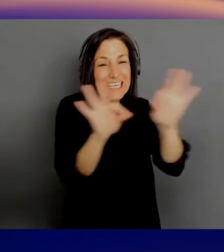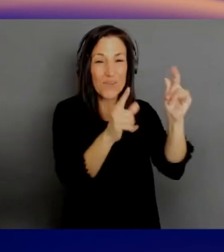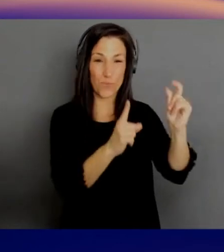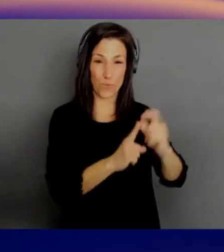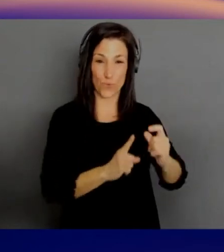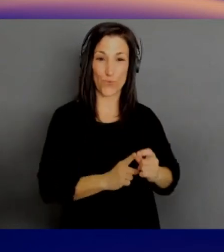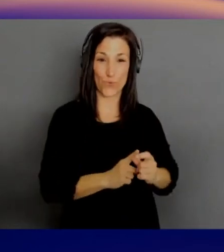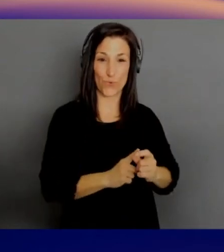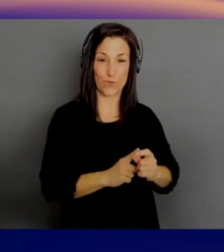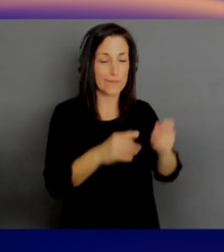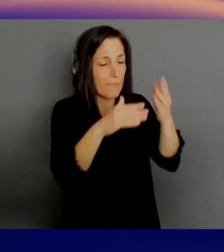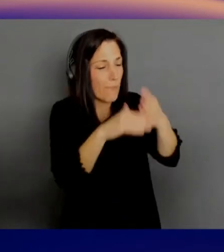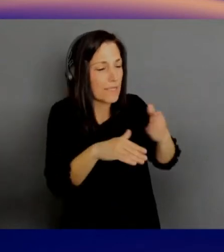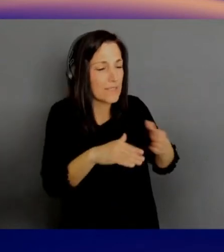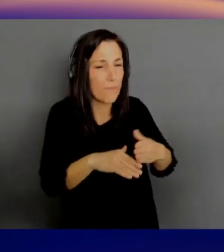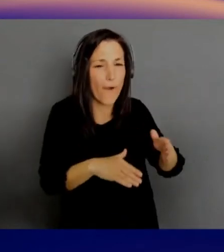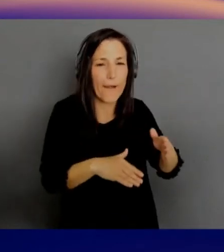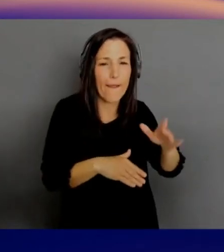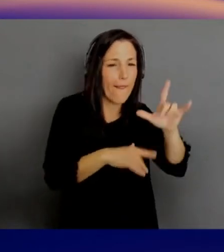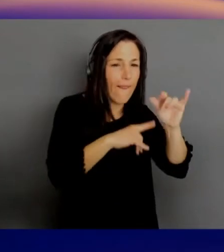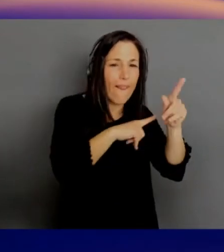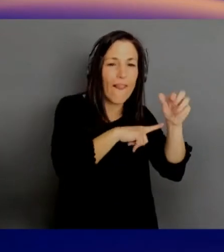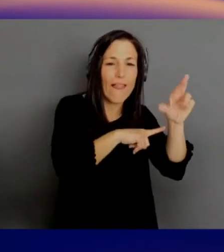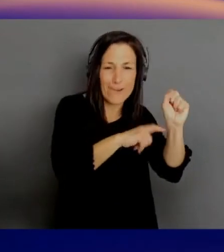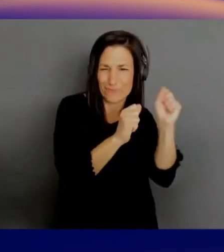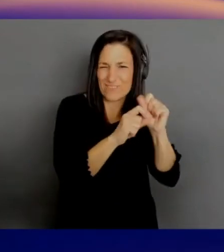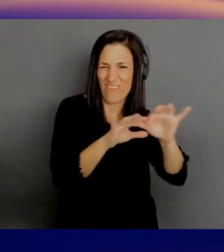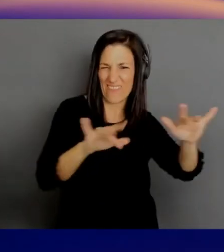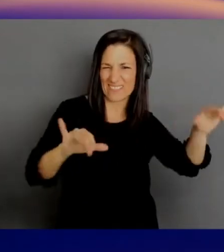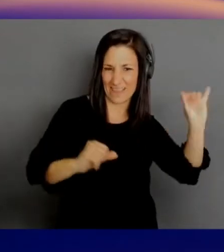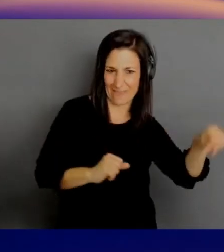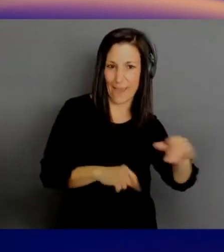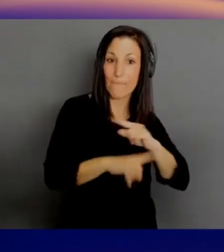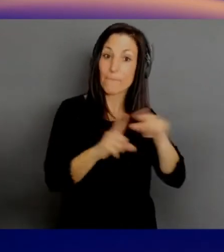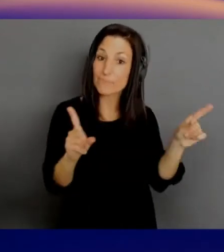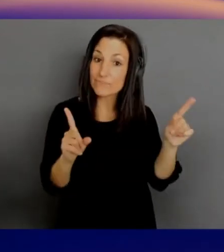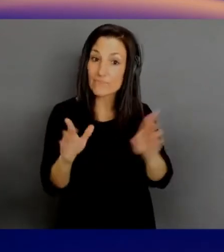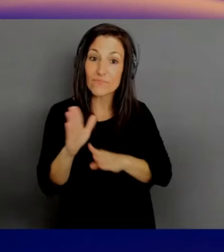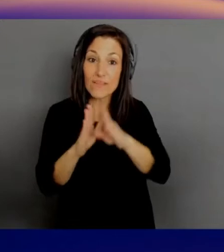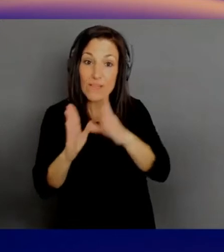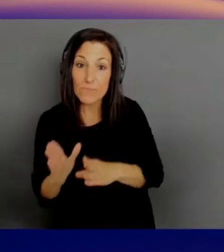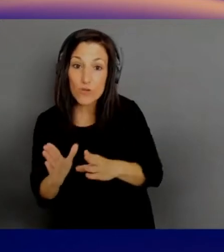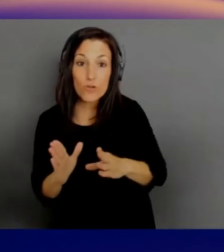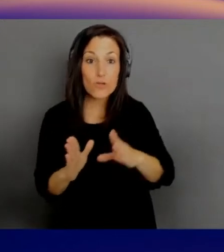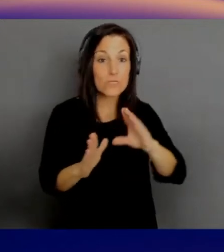apart letters, things like that. But Yeah. developers, operation teams, they